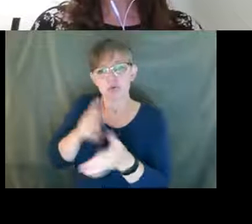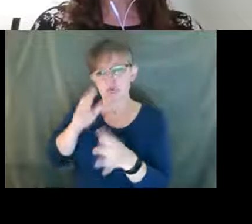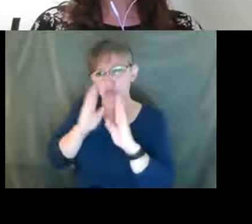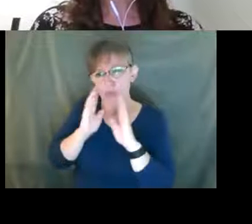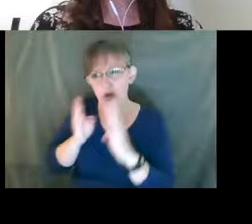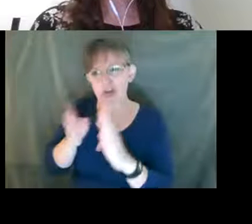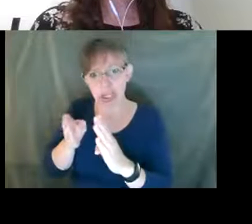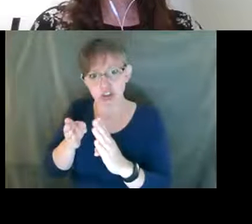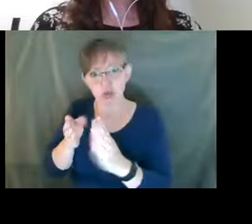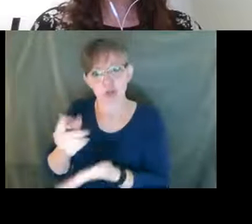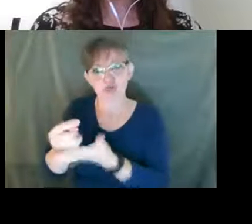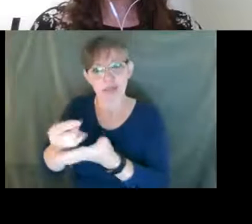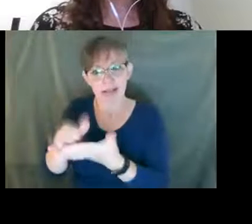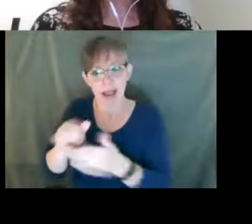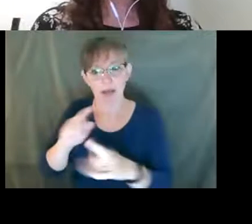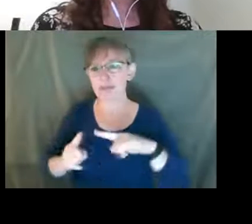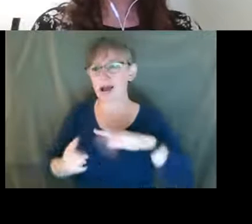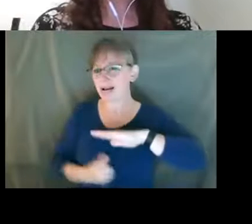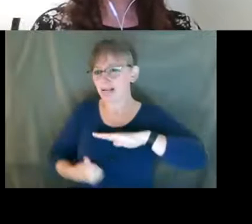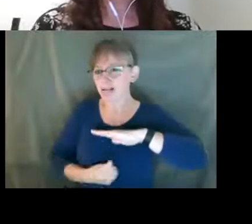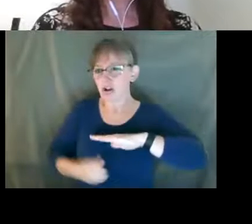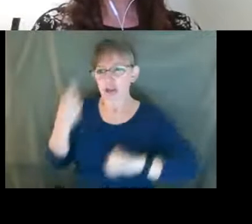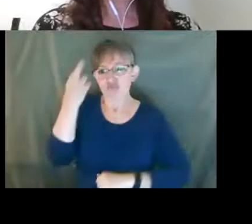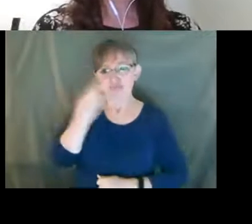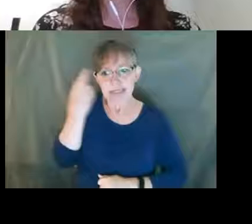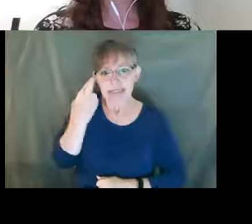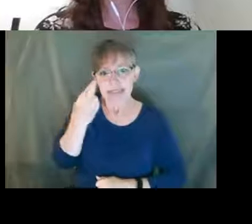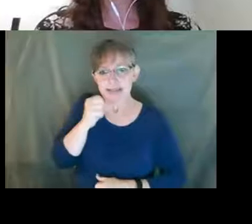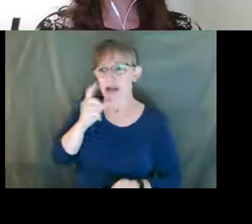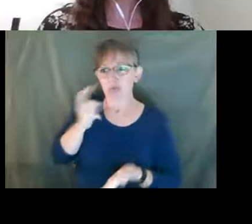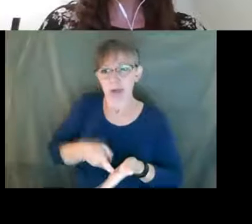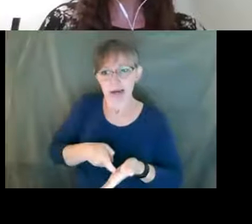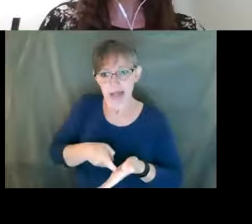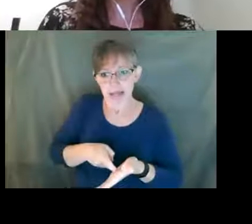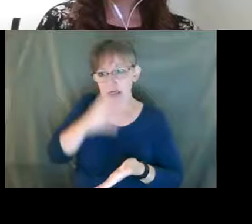cause goes ignored, undiagnosed, and untreated.